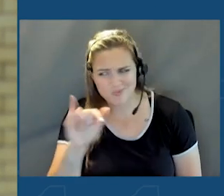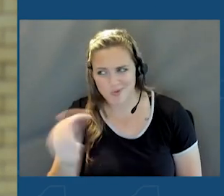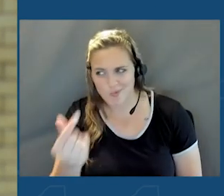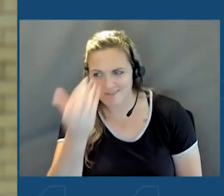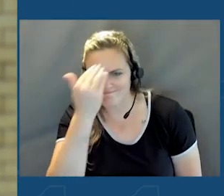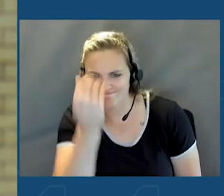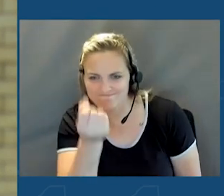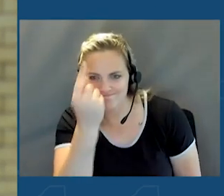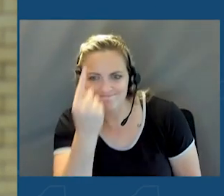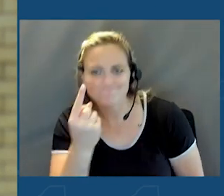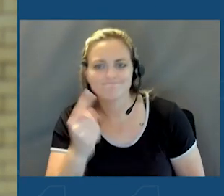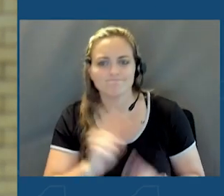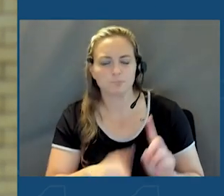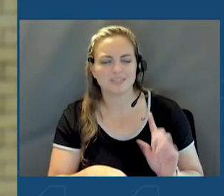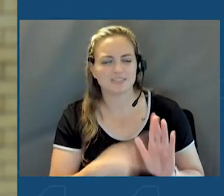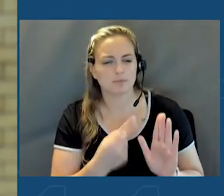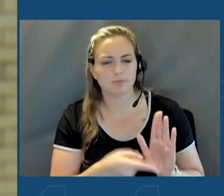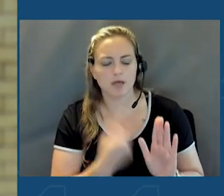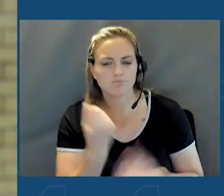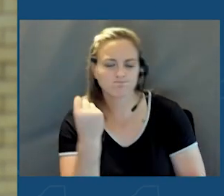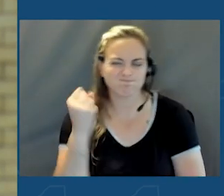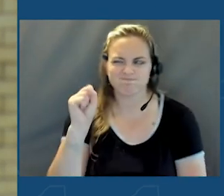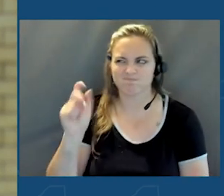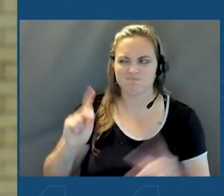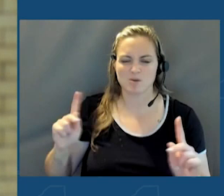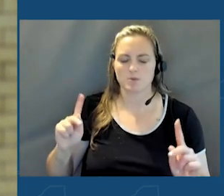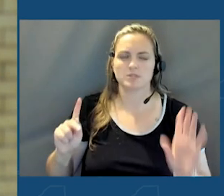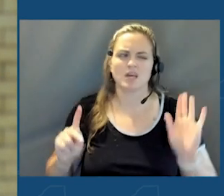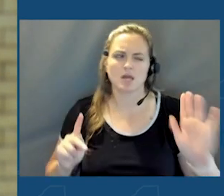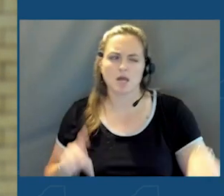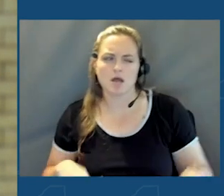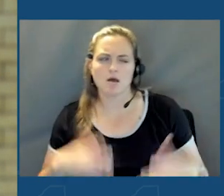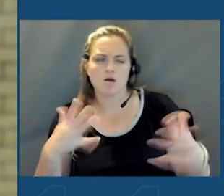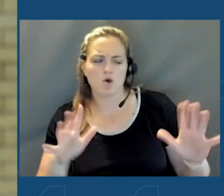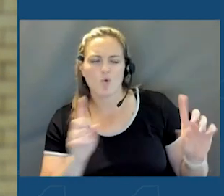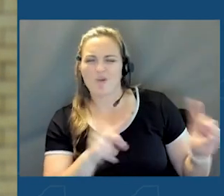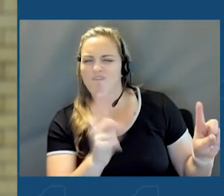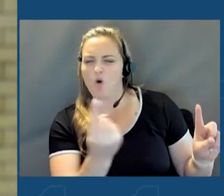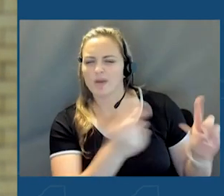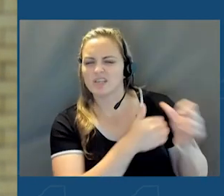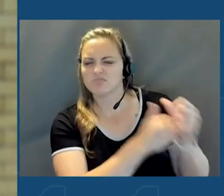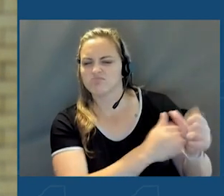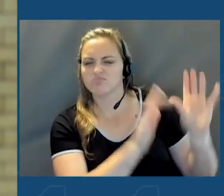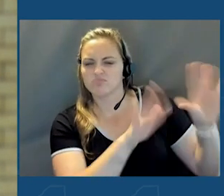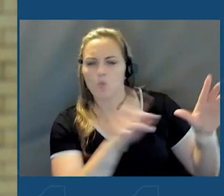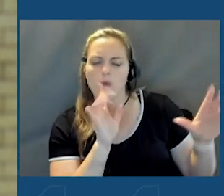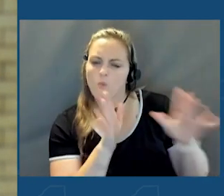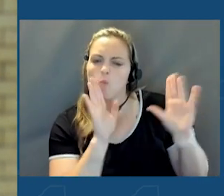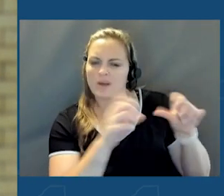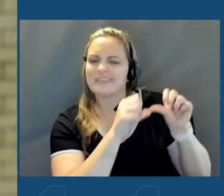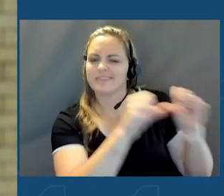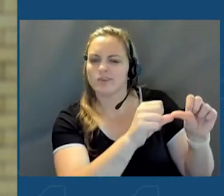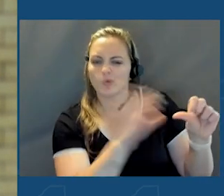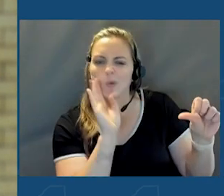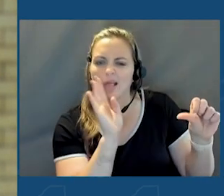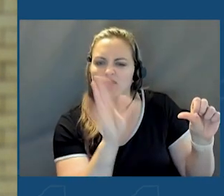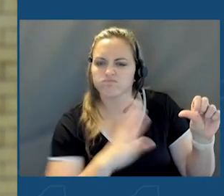and sometimes it's resisted because people say, well, we've always done it this way. Change is sometimes